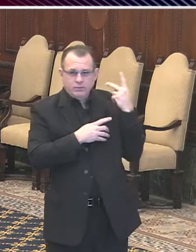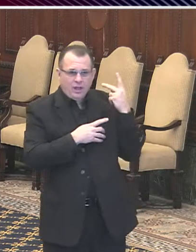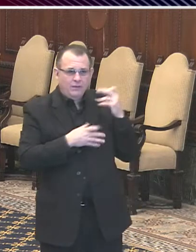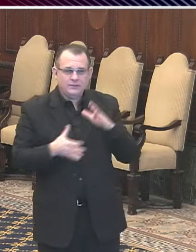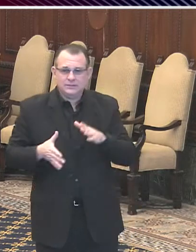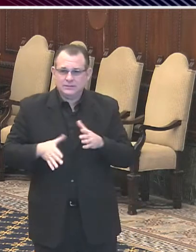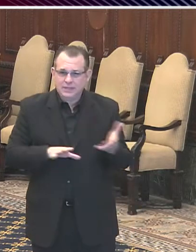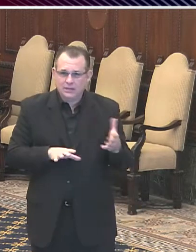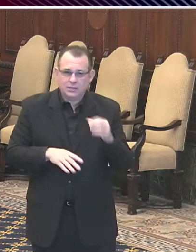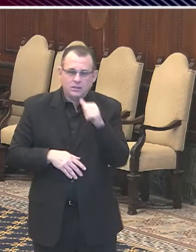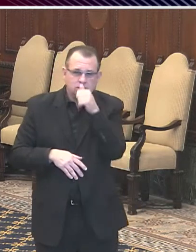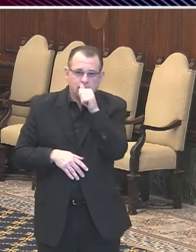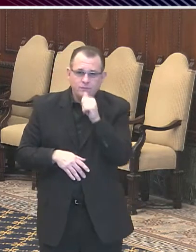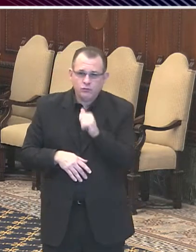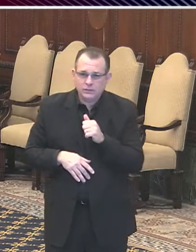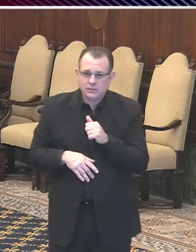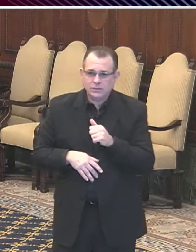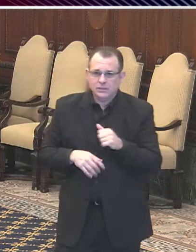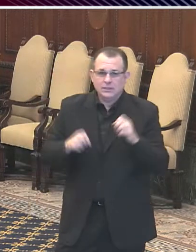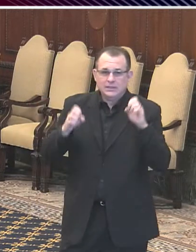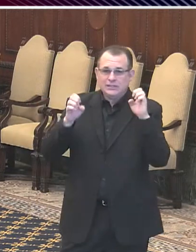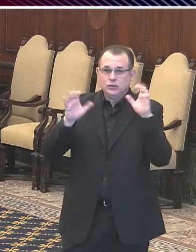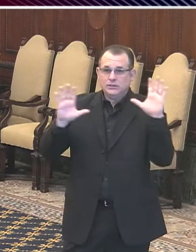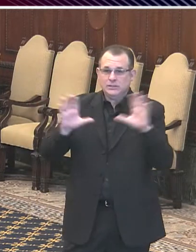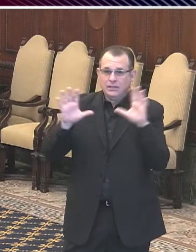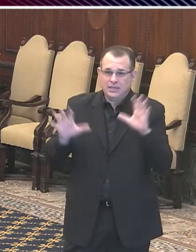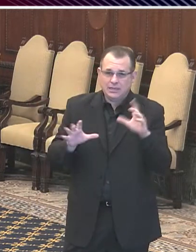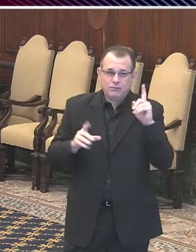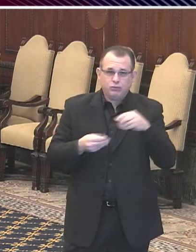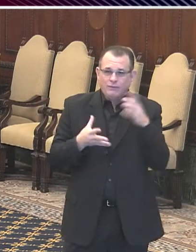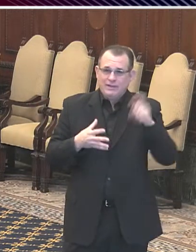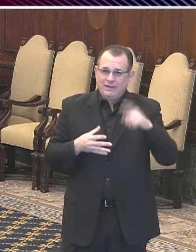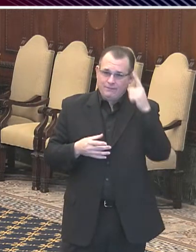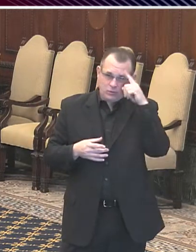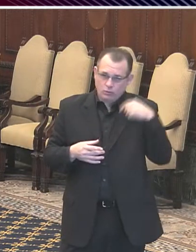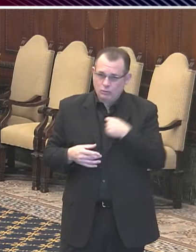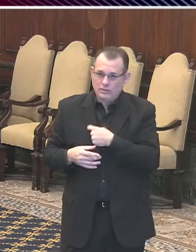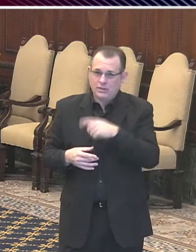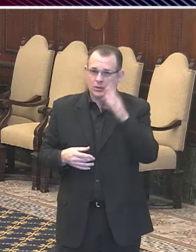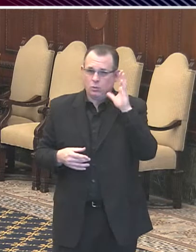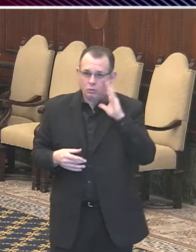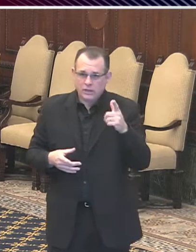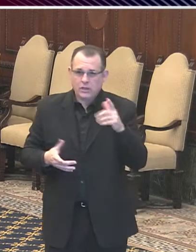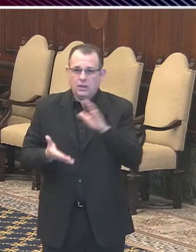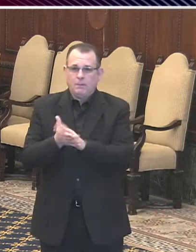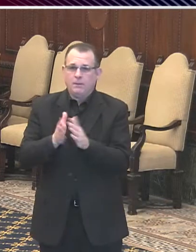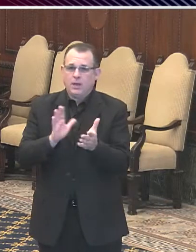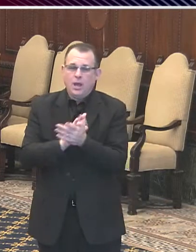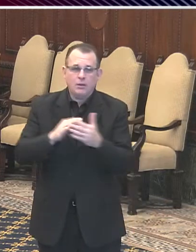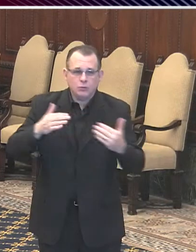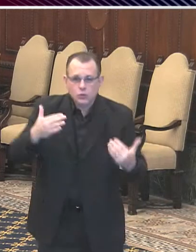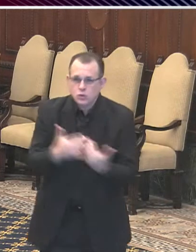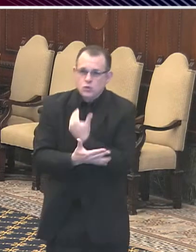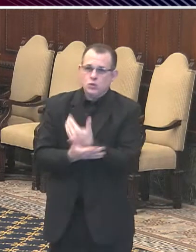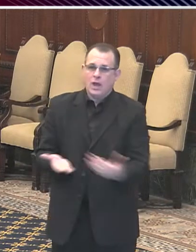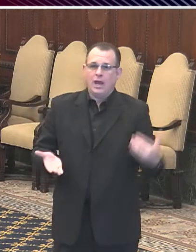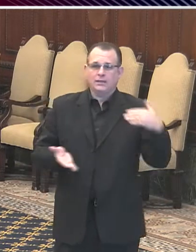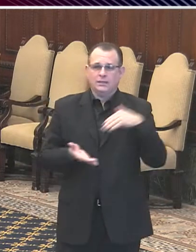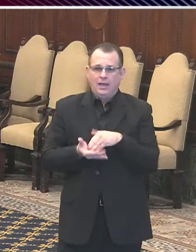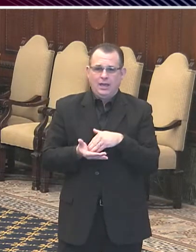Easter Sunday provides the hope we need to know that we will emerge from this difficult time, hopefully